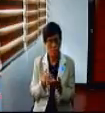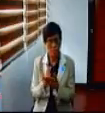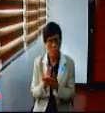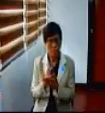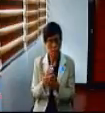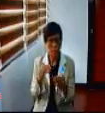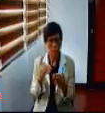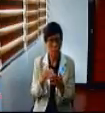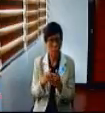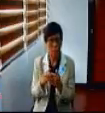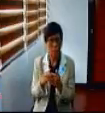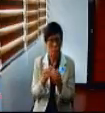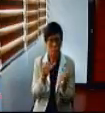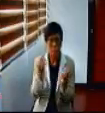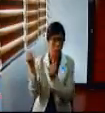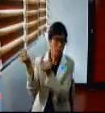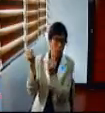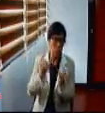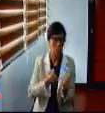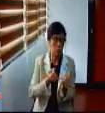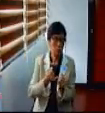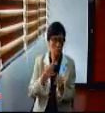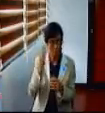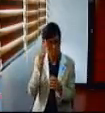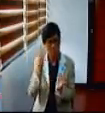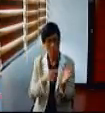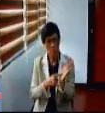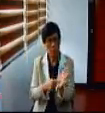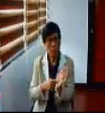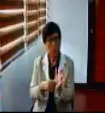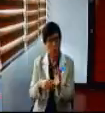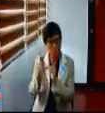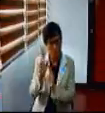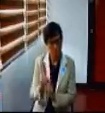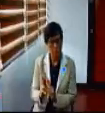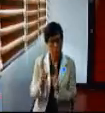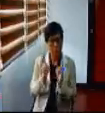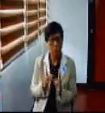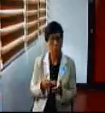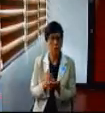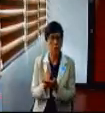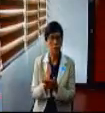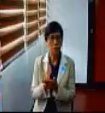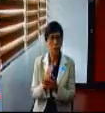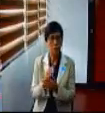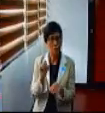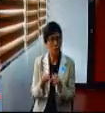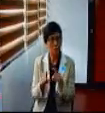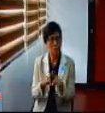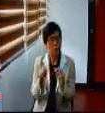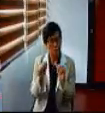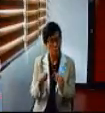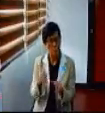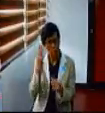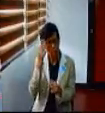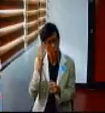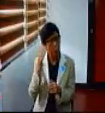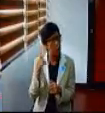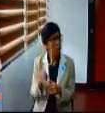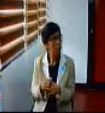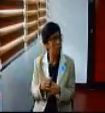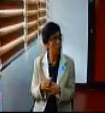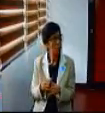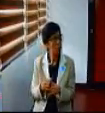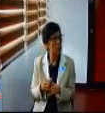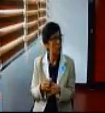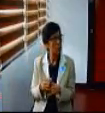to be able to know and show that they respect human rights. so as to be able to know and show they need